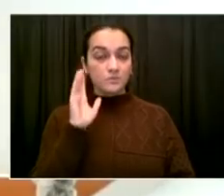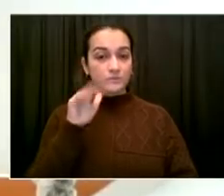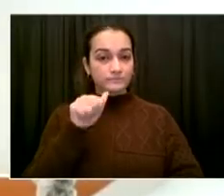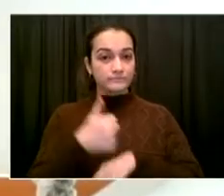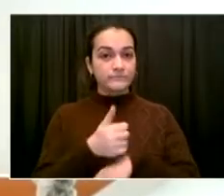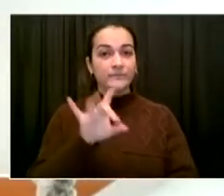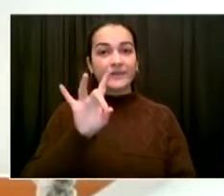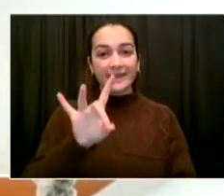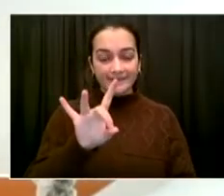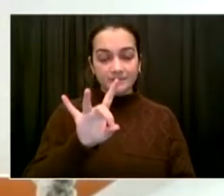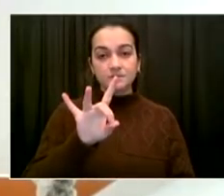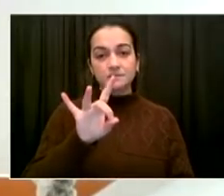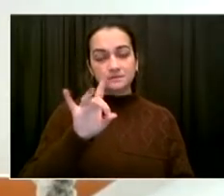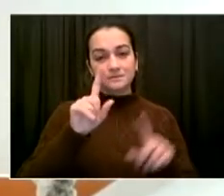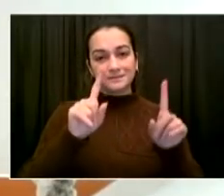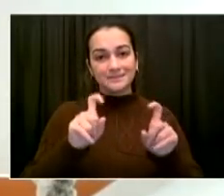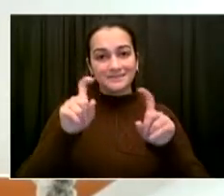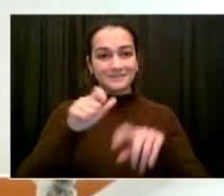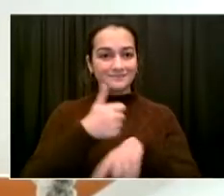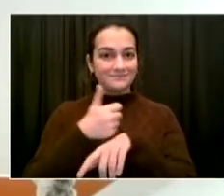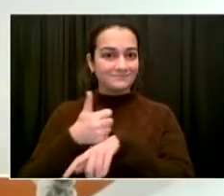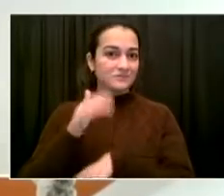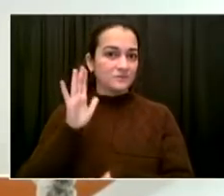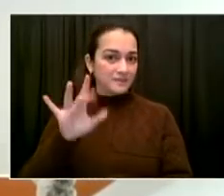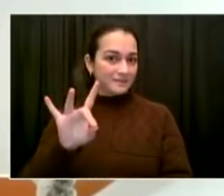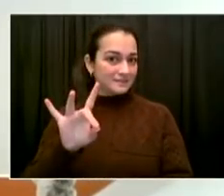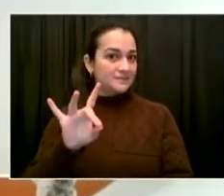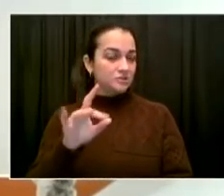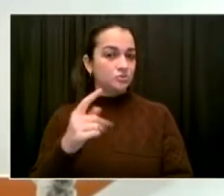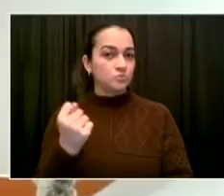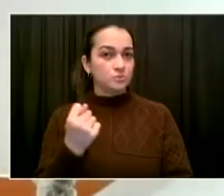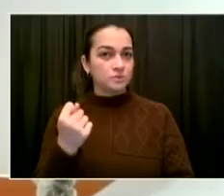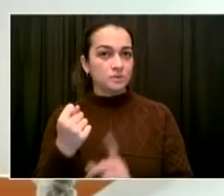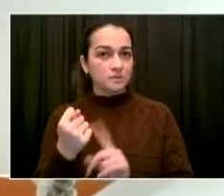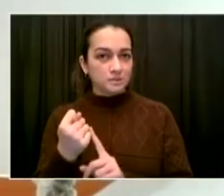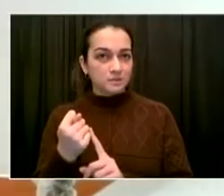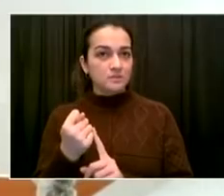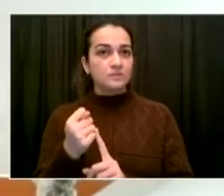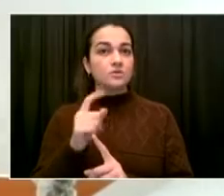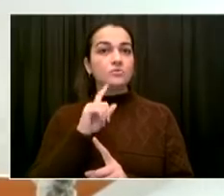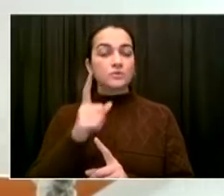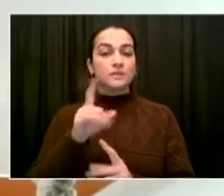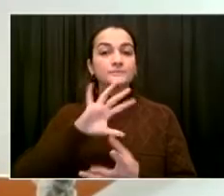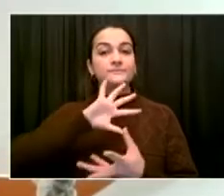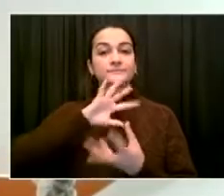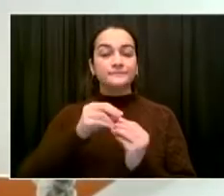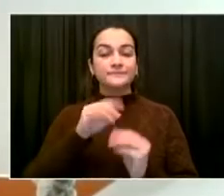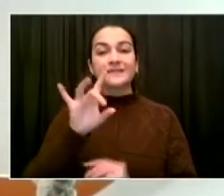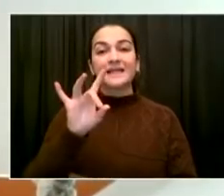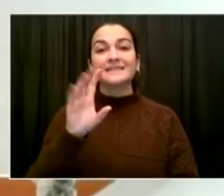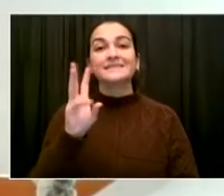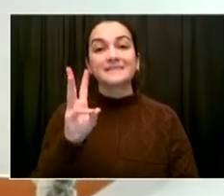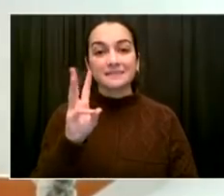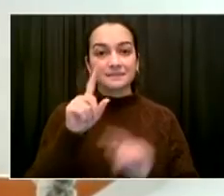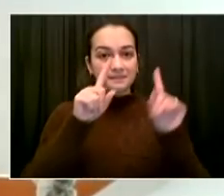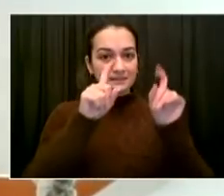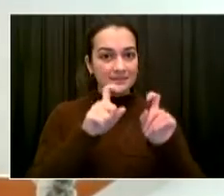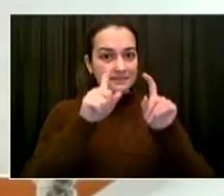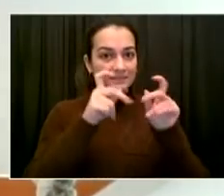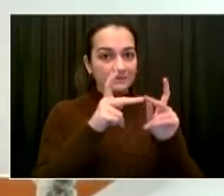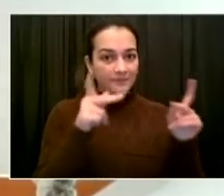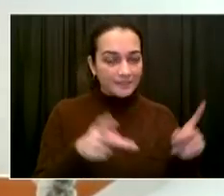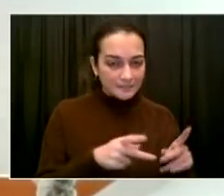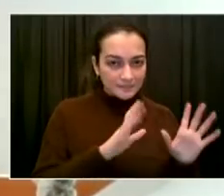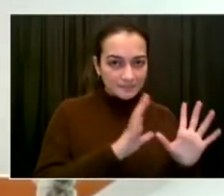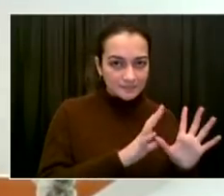be 93 mobile units because we also have 6 special units we're going to bring in here. So yeah, above 30 fixed sites and